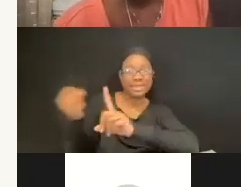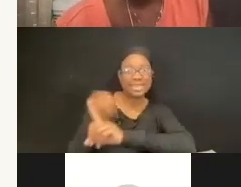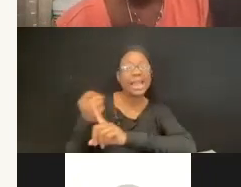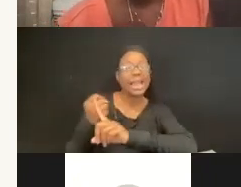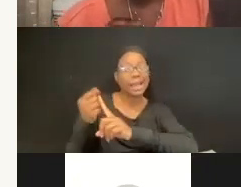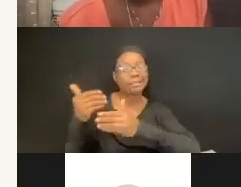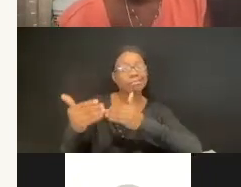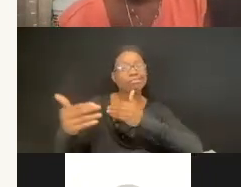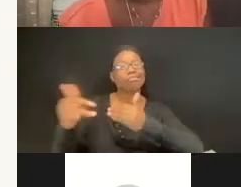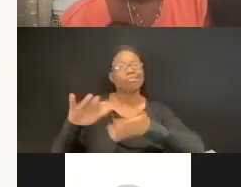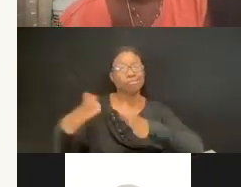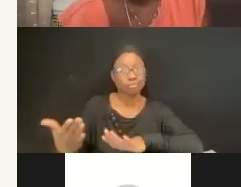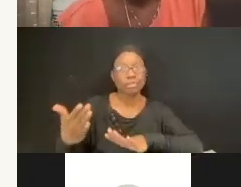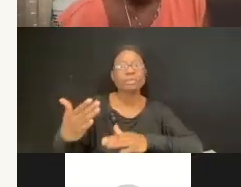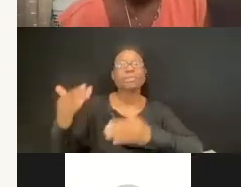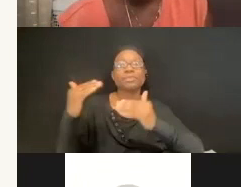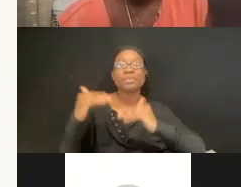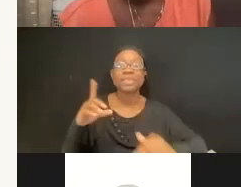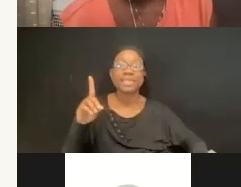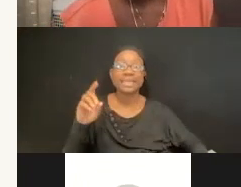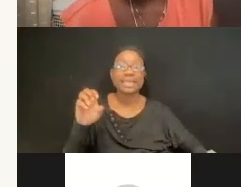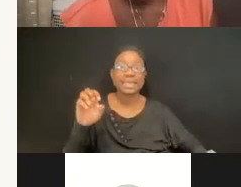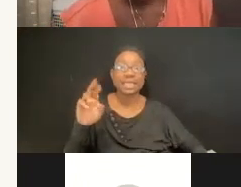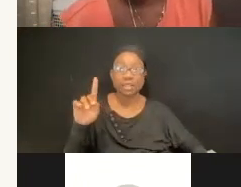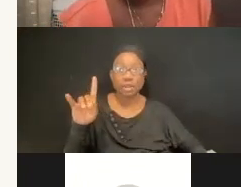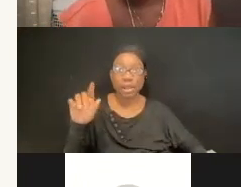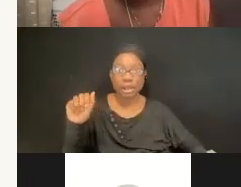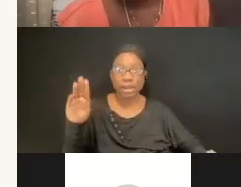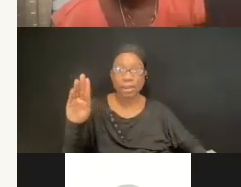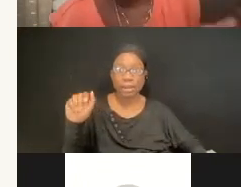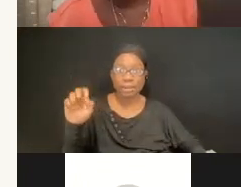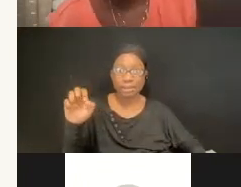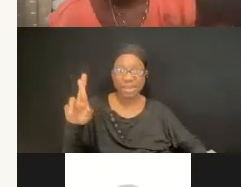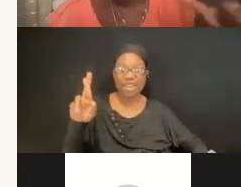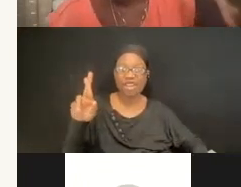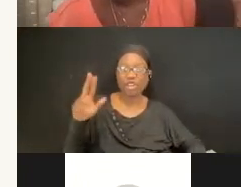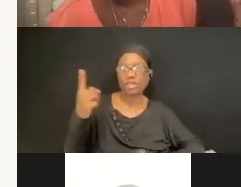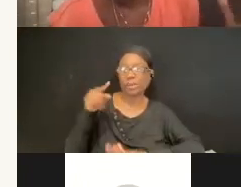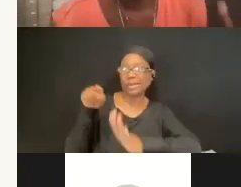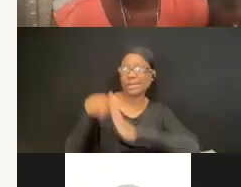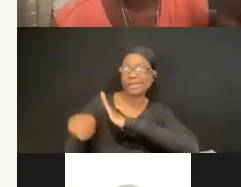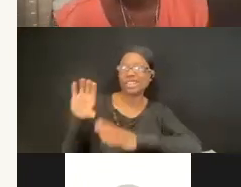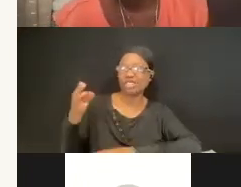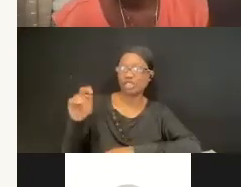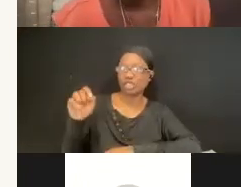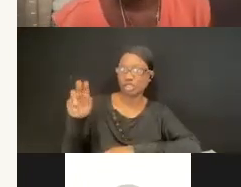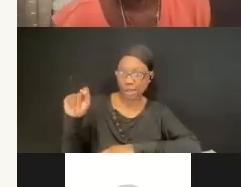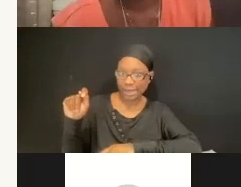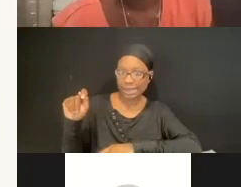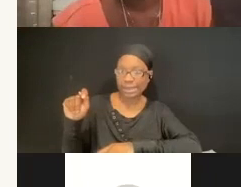And then April 2018, Jayla is attacked. And so I'm also kind of lifting up these